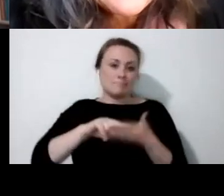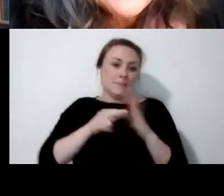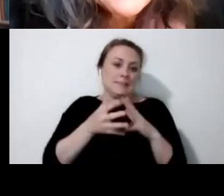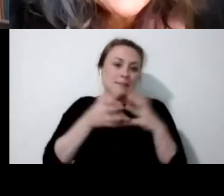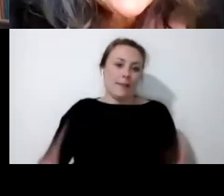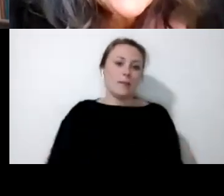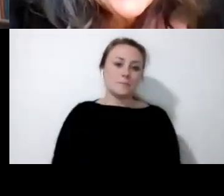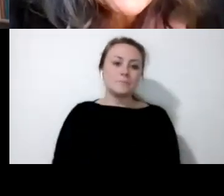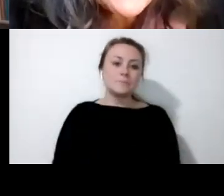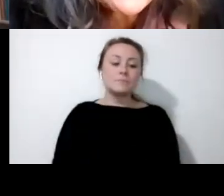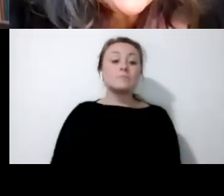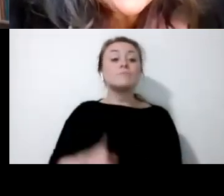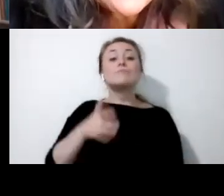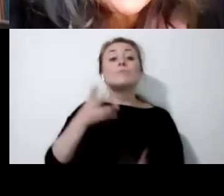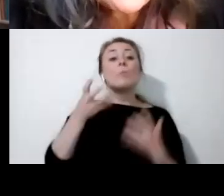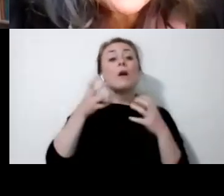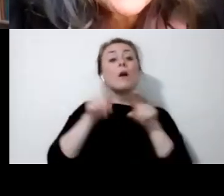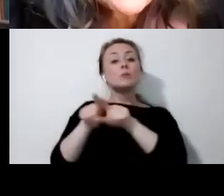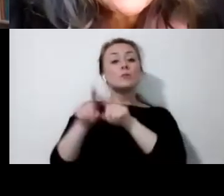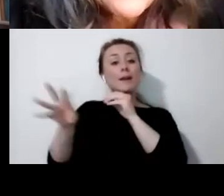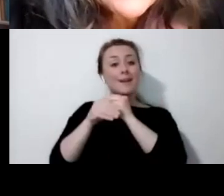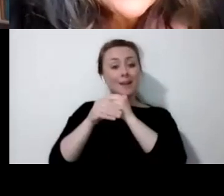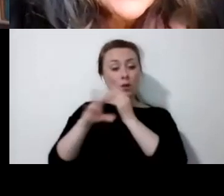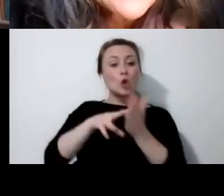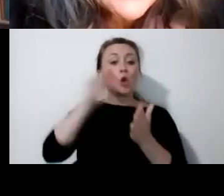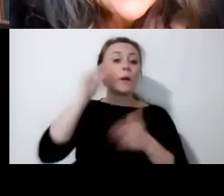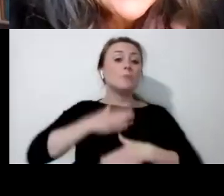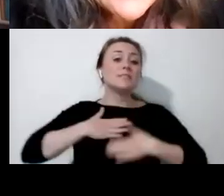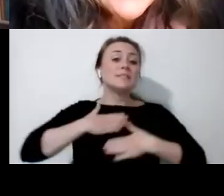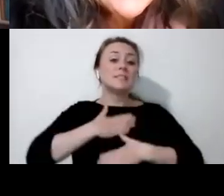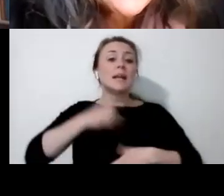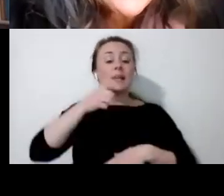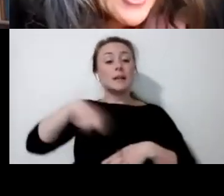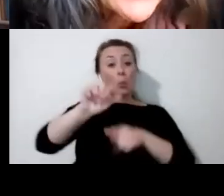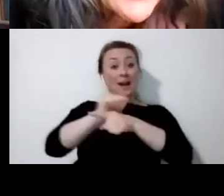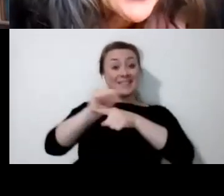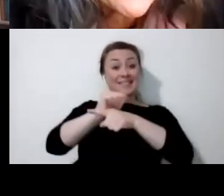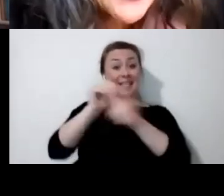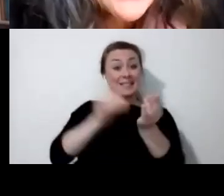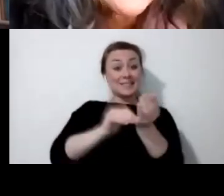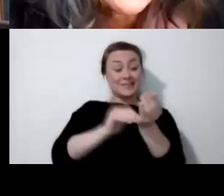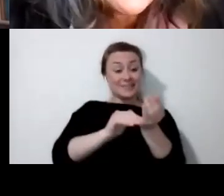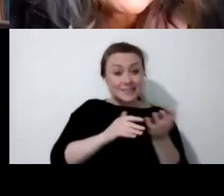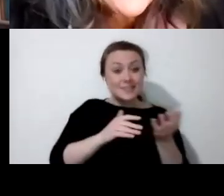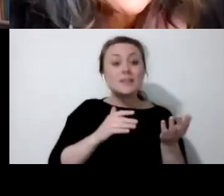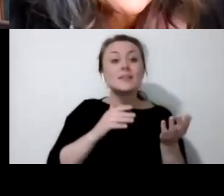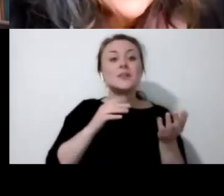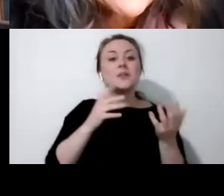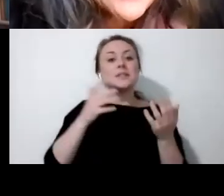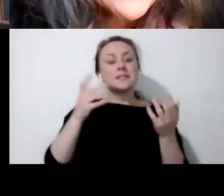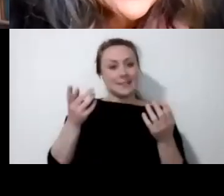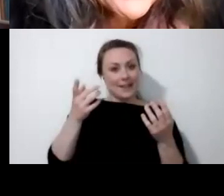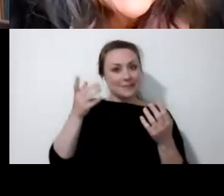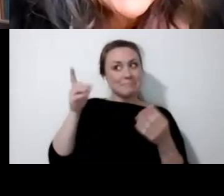I would like to also add that we learn and appreciate so much the residents who come to KU Med. We've made